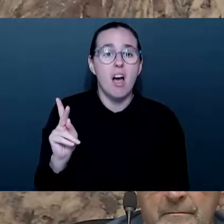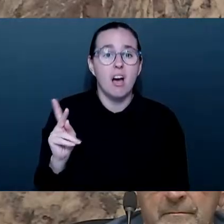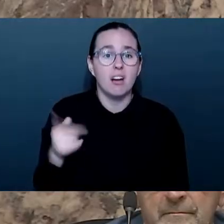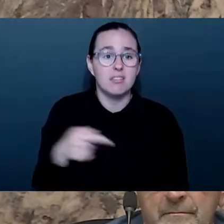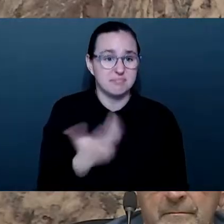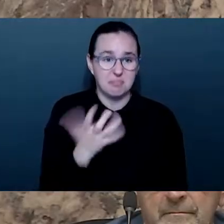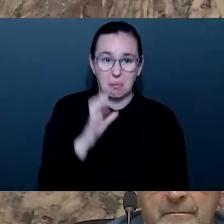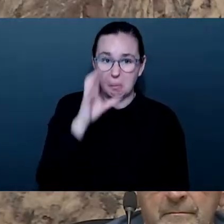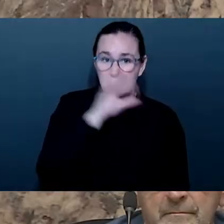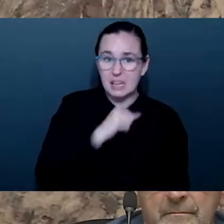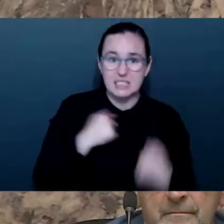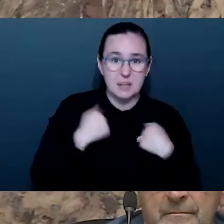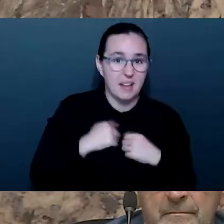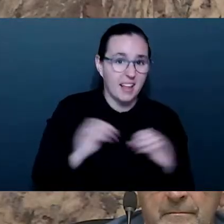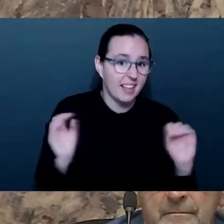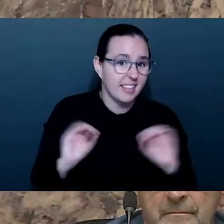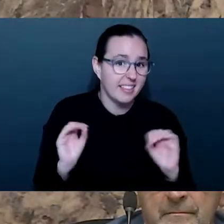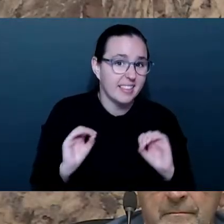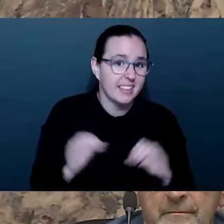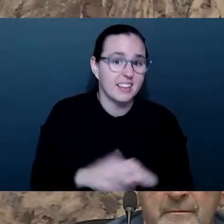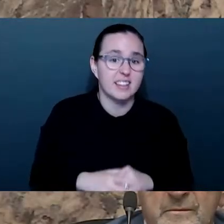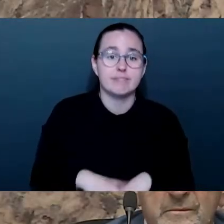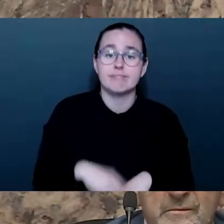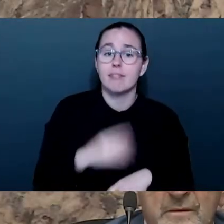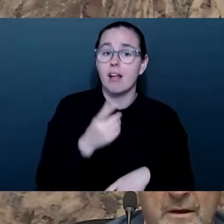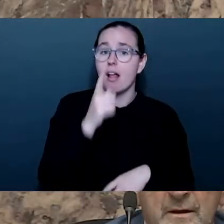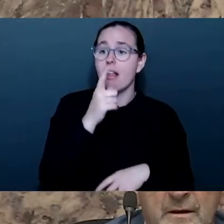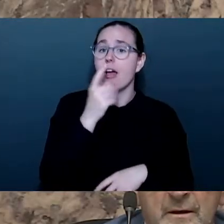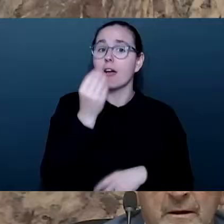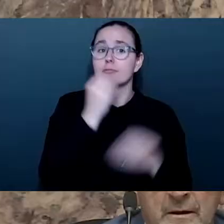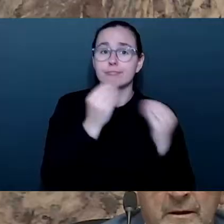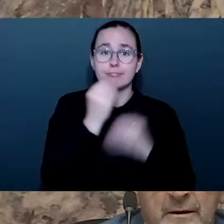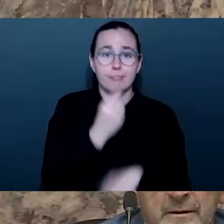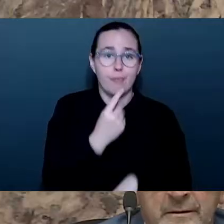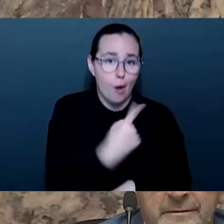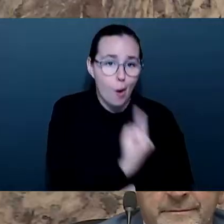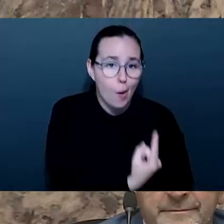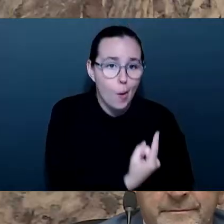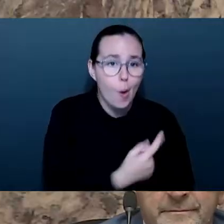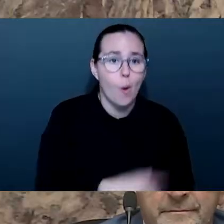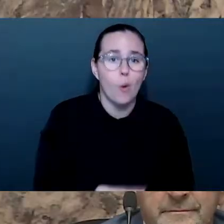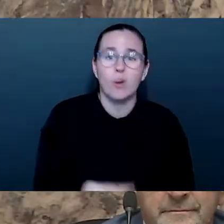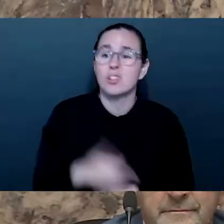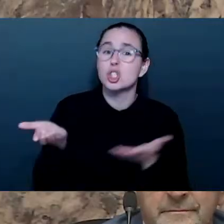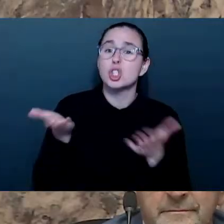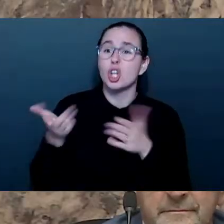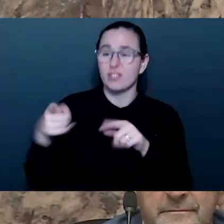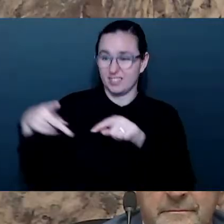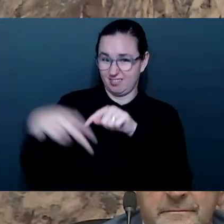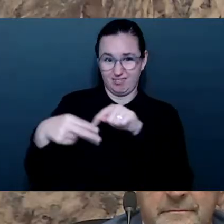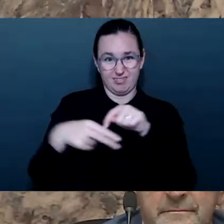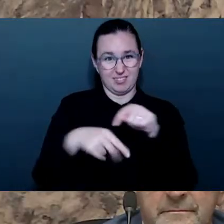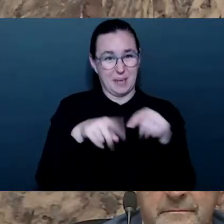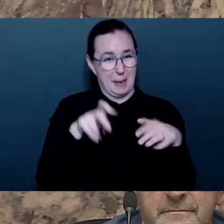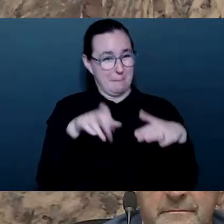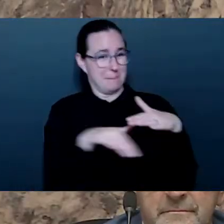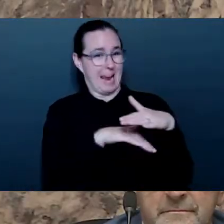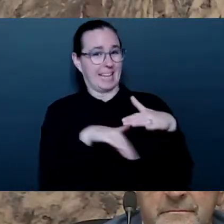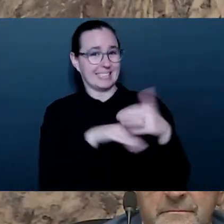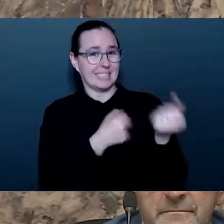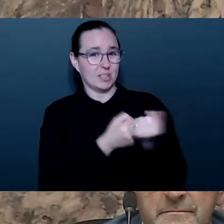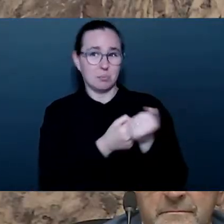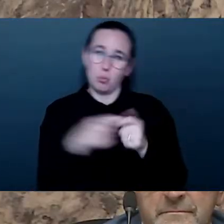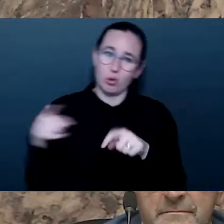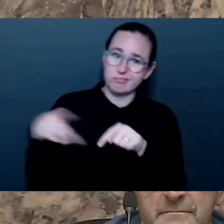reduced, food quality cuts, activities cancelled, bathing schedules disrupted, and the charity says without funding, they'll be forced